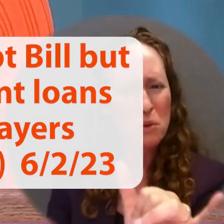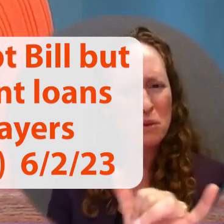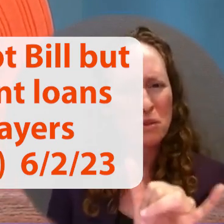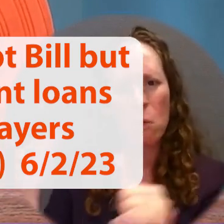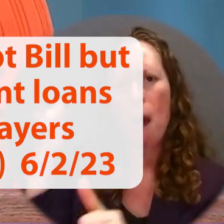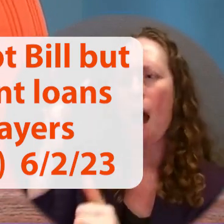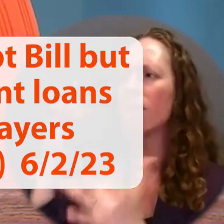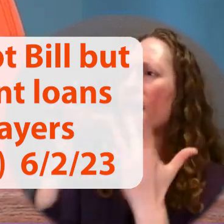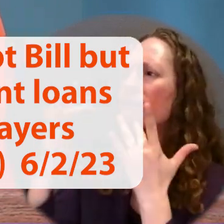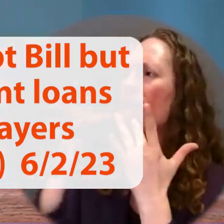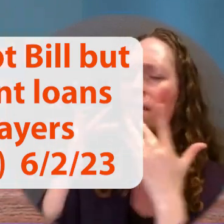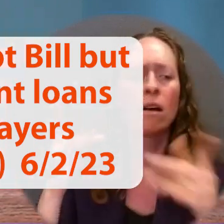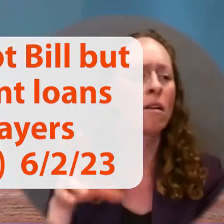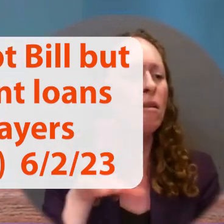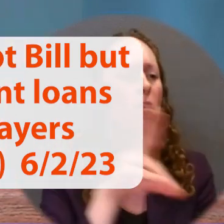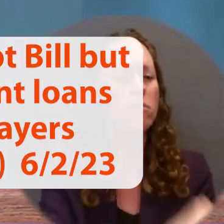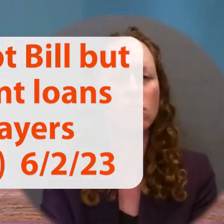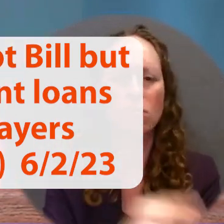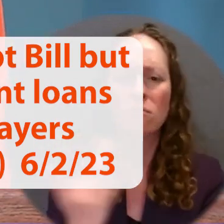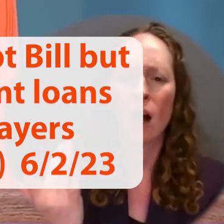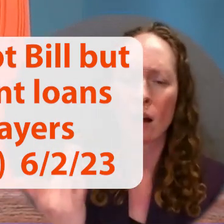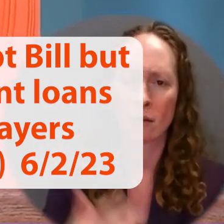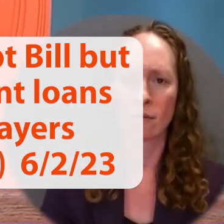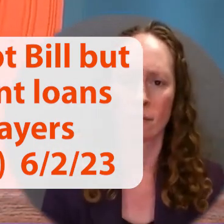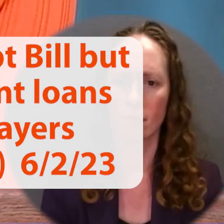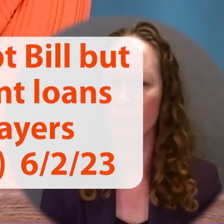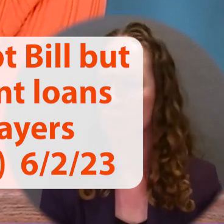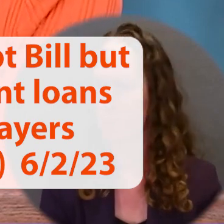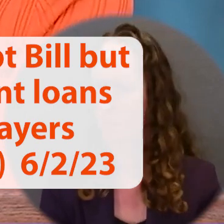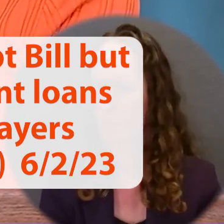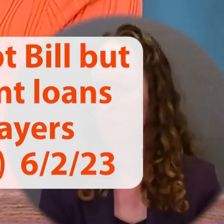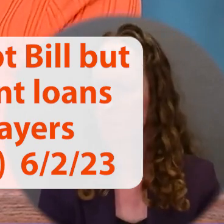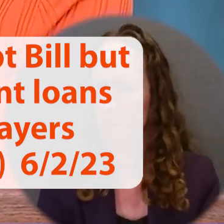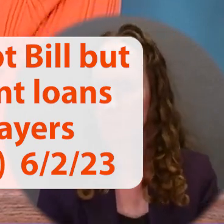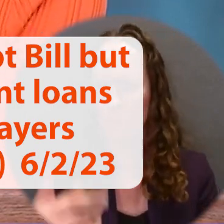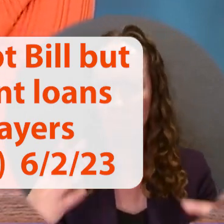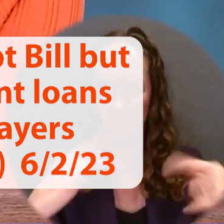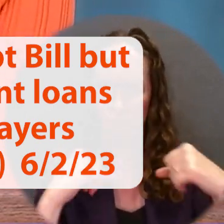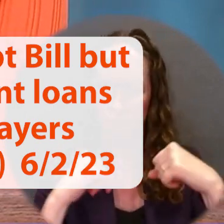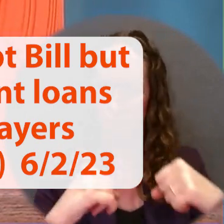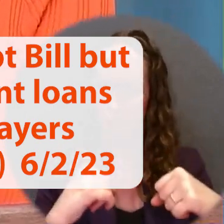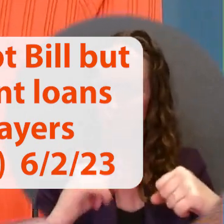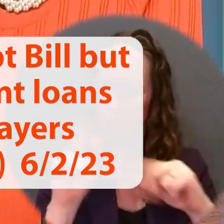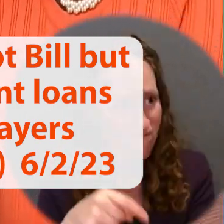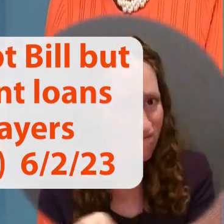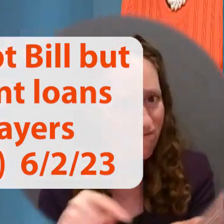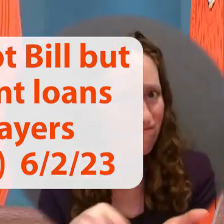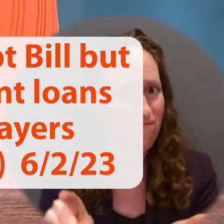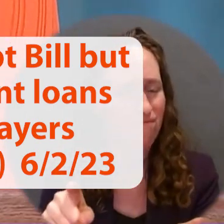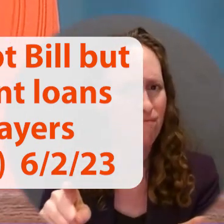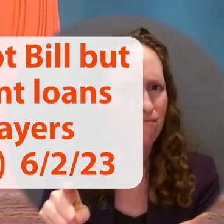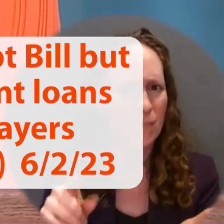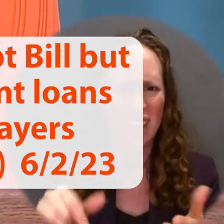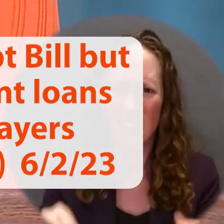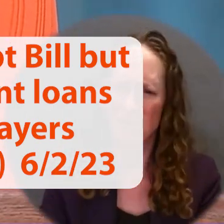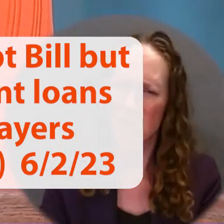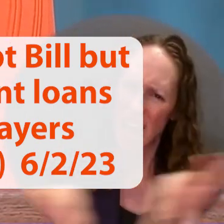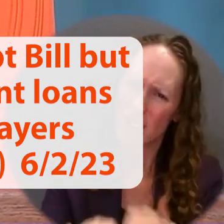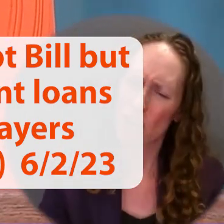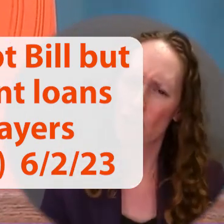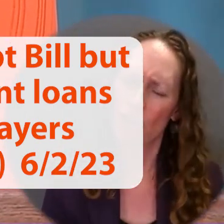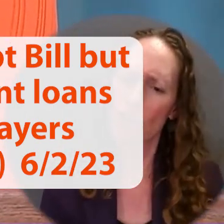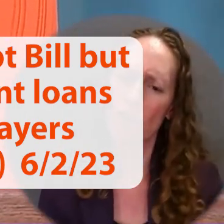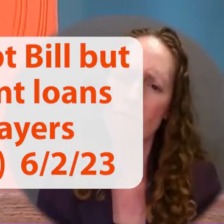making sure that we give them a little bit of a breathing room is going against the will of the American people. I don't think, and